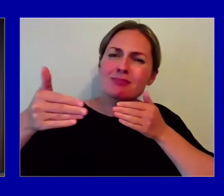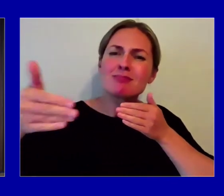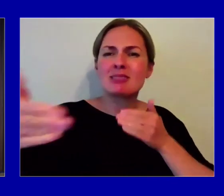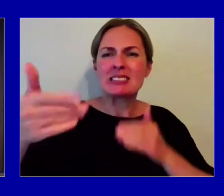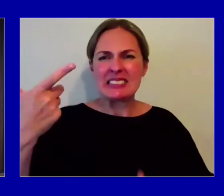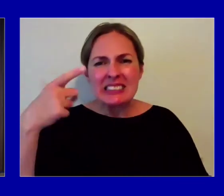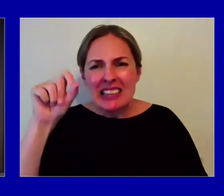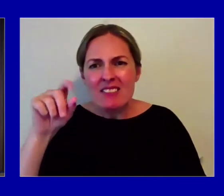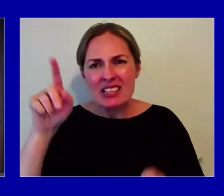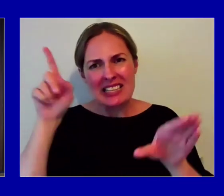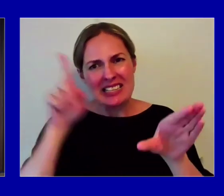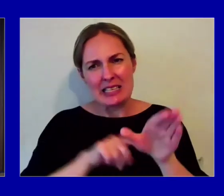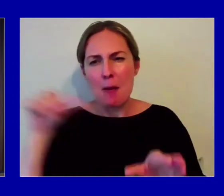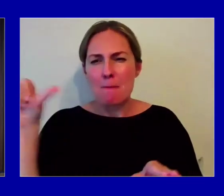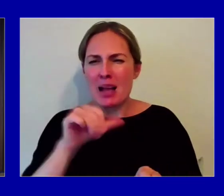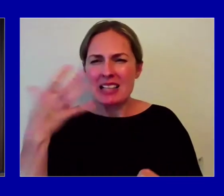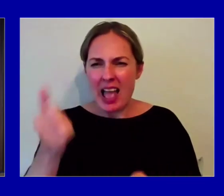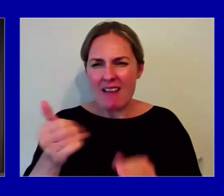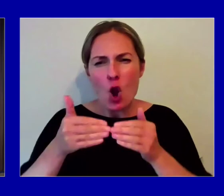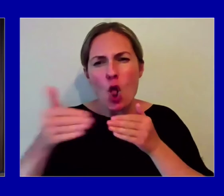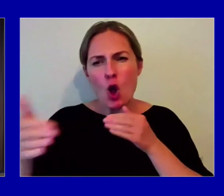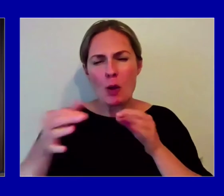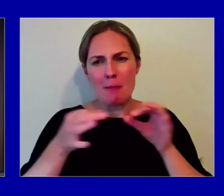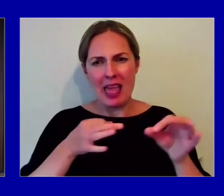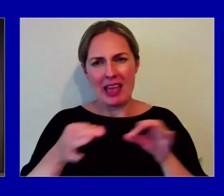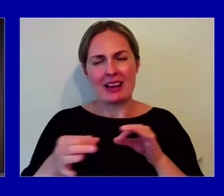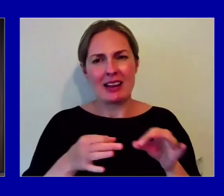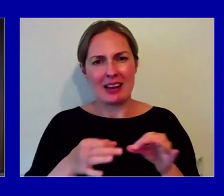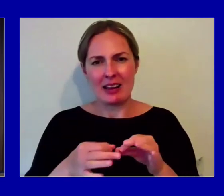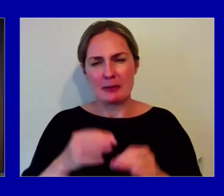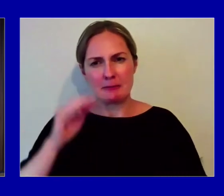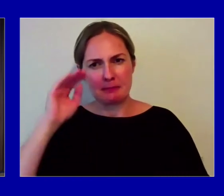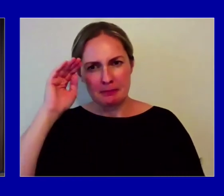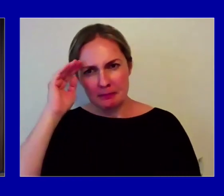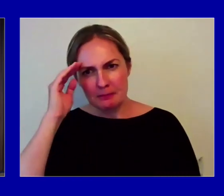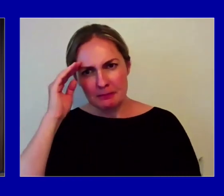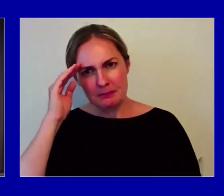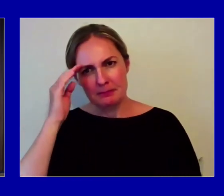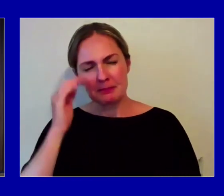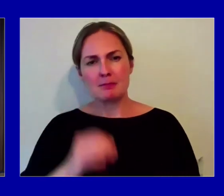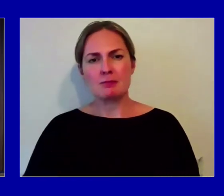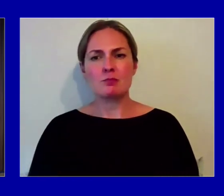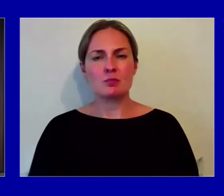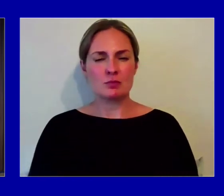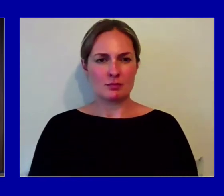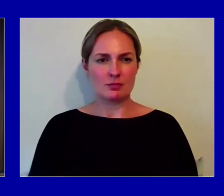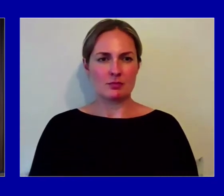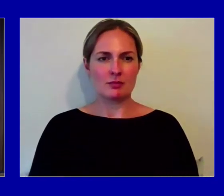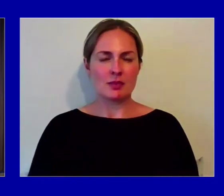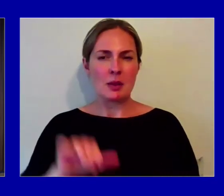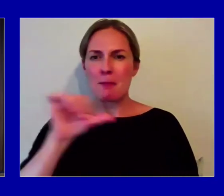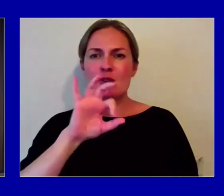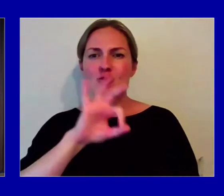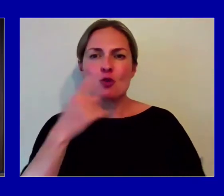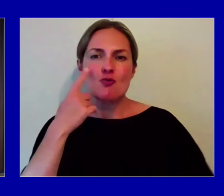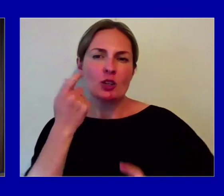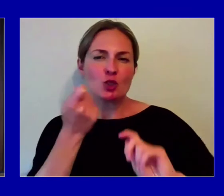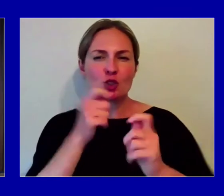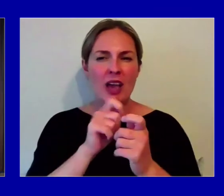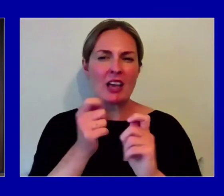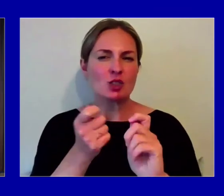have to stick to it. And we, the people, um, have to insist that they stick to it and not change it just because, um,